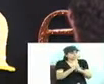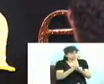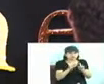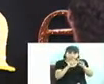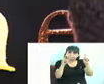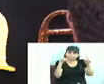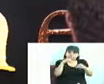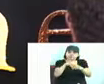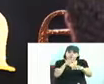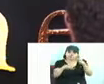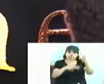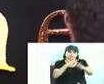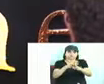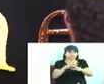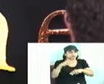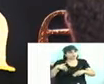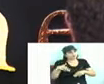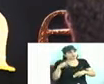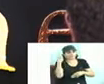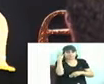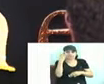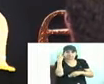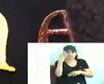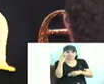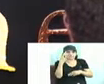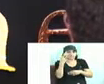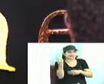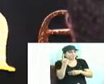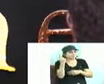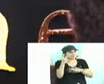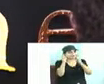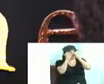that you've not yet begun to realize. Just imagine.